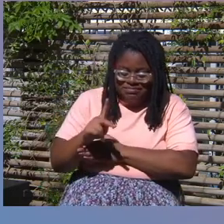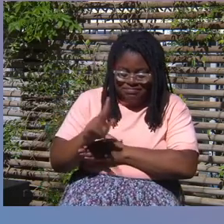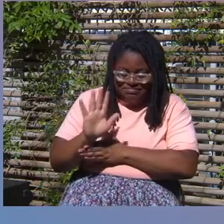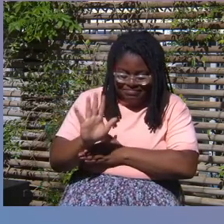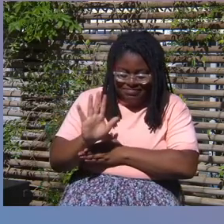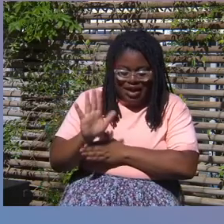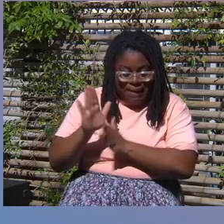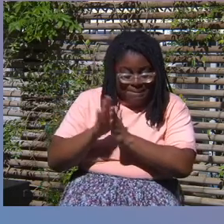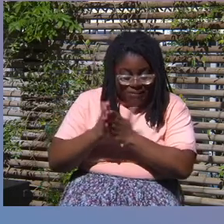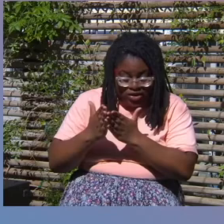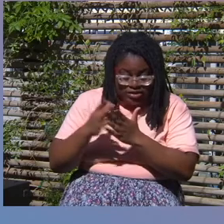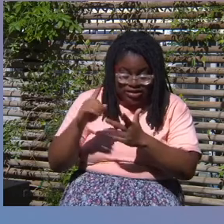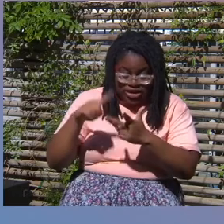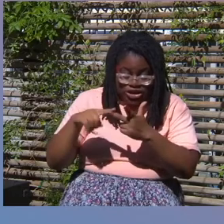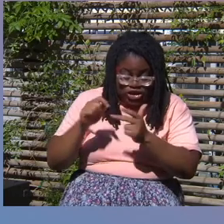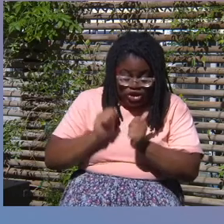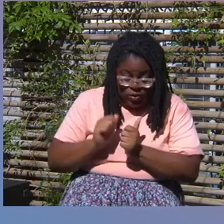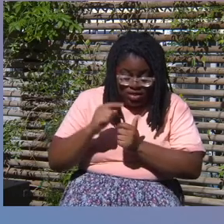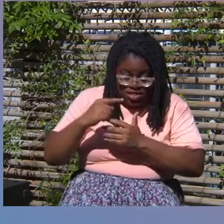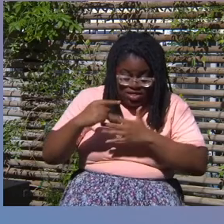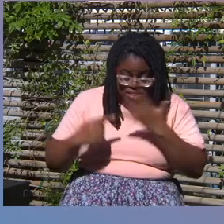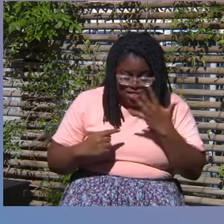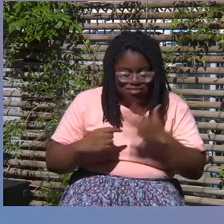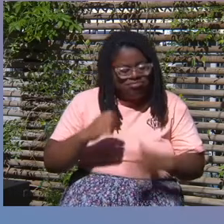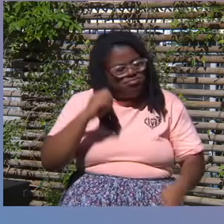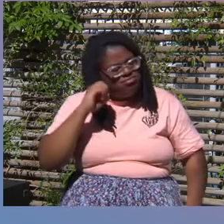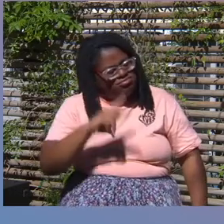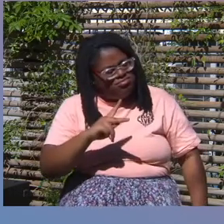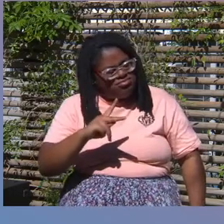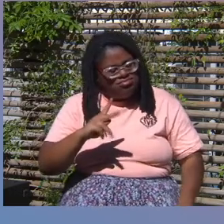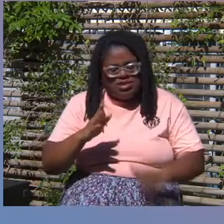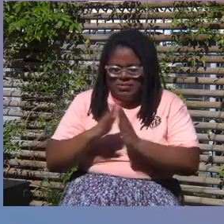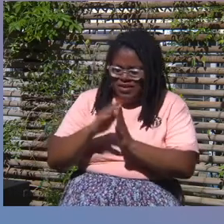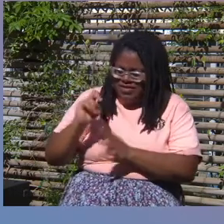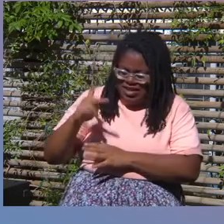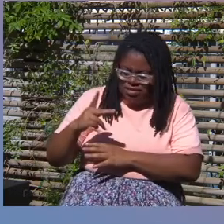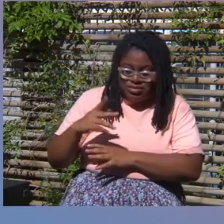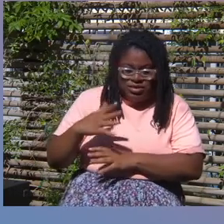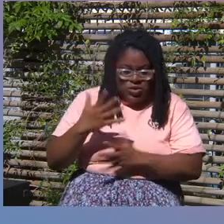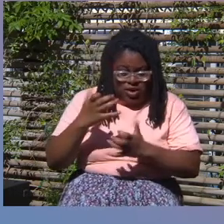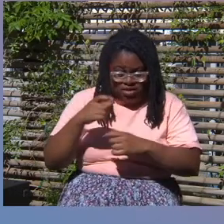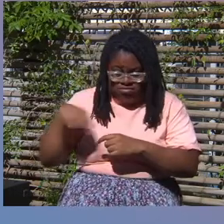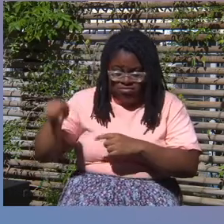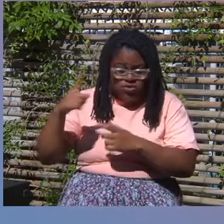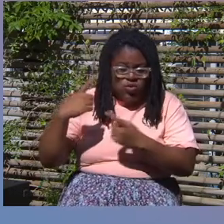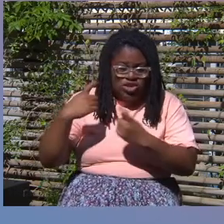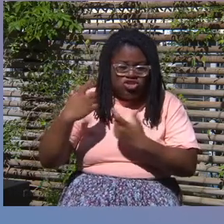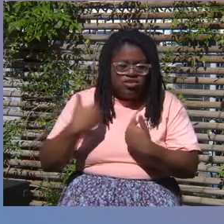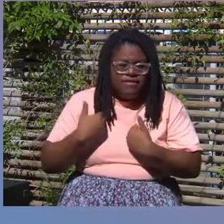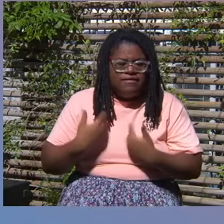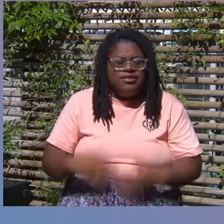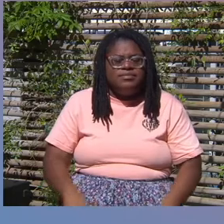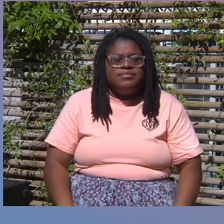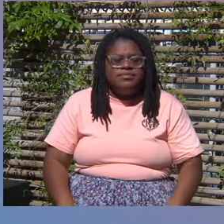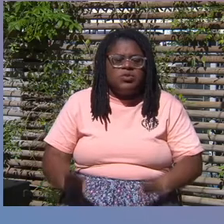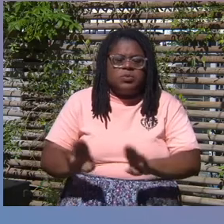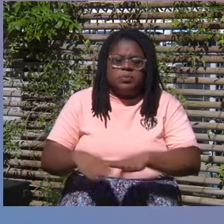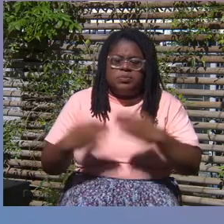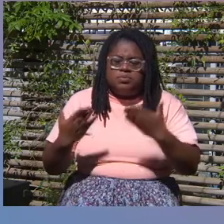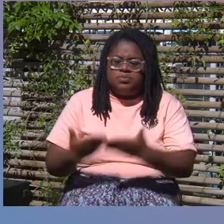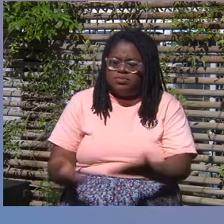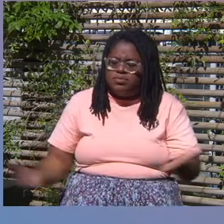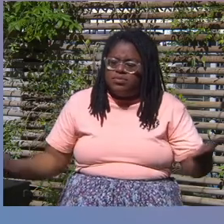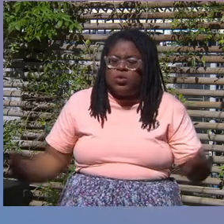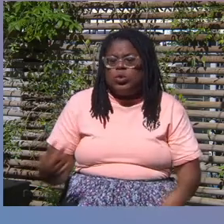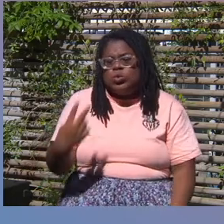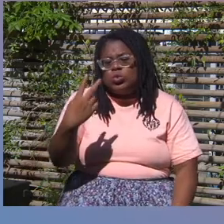And the books and the shows. Okay. And all the things. All right. But also praying for these naps. I know we got some questions, Yolo. Yeah, we want to open up the space. We